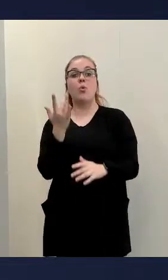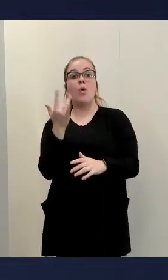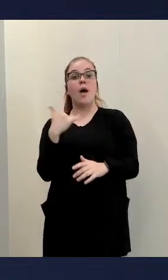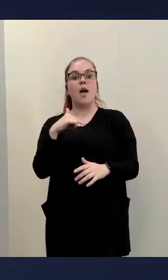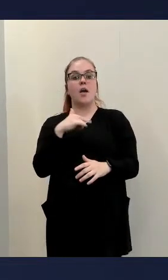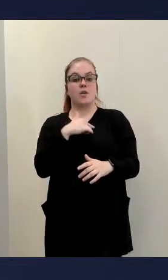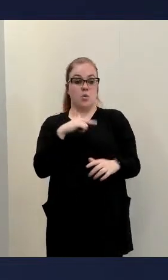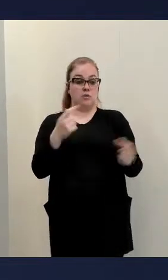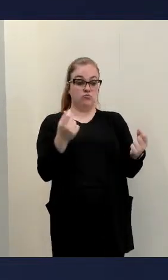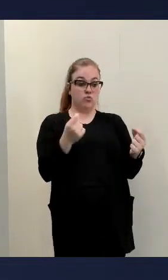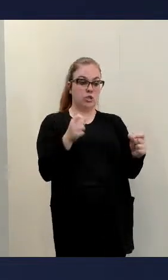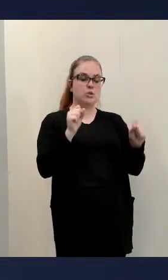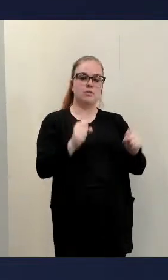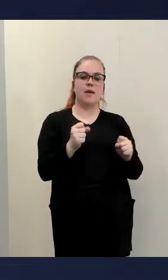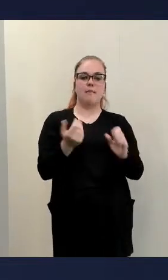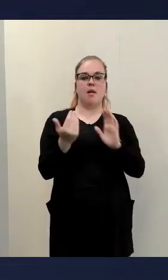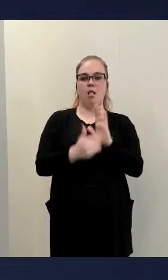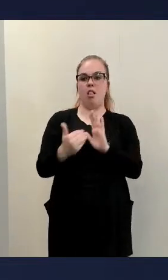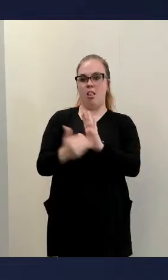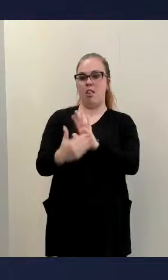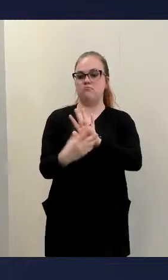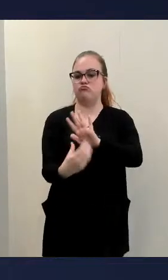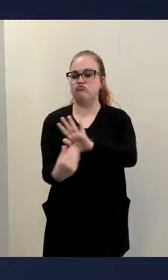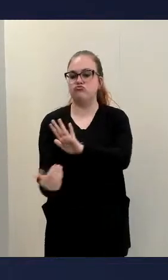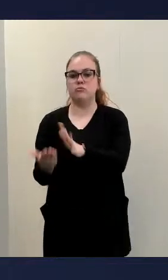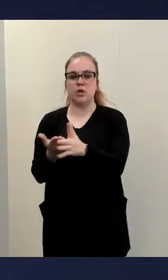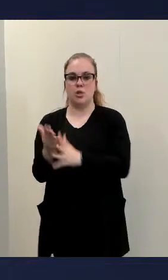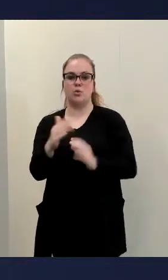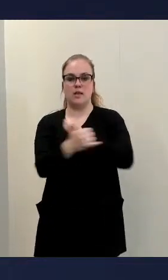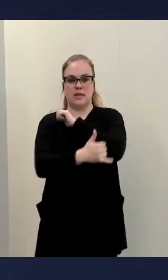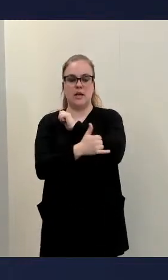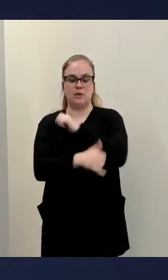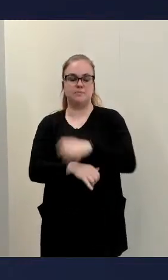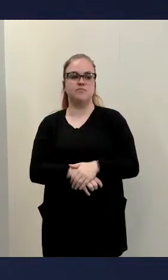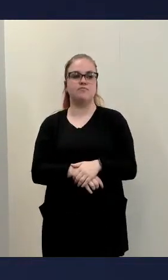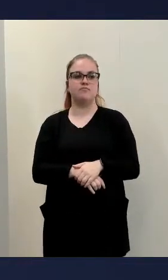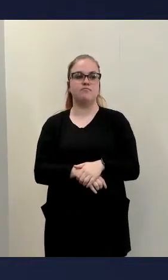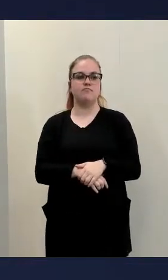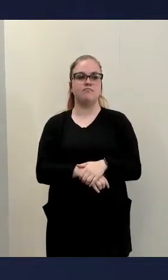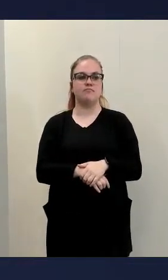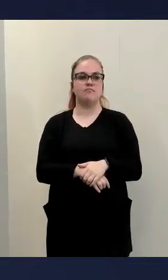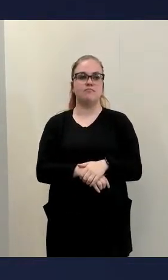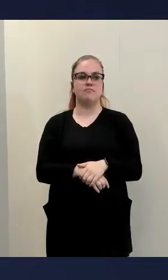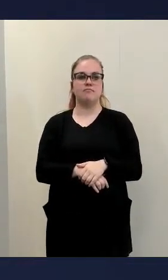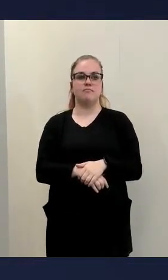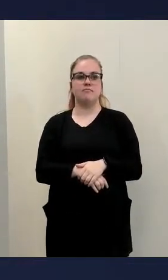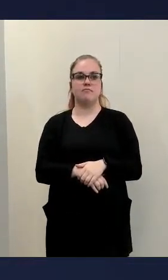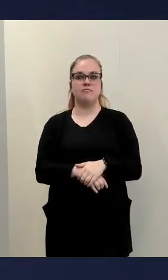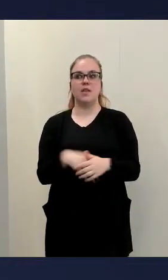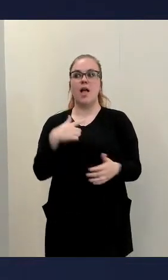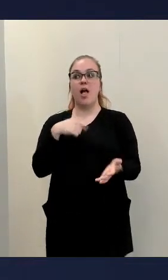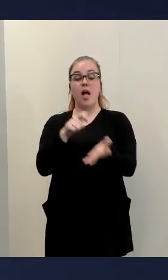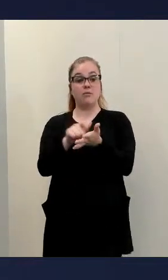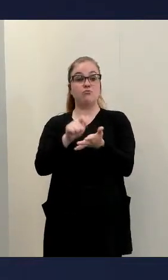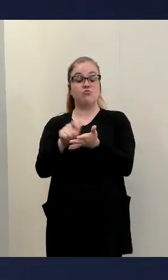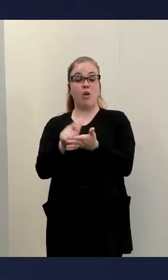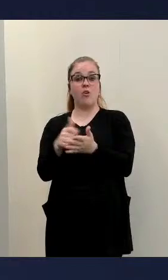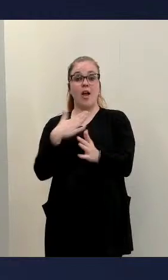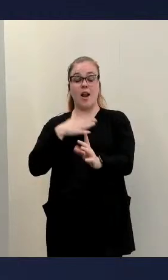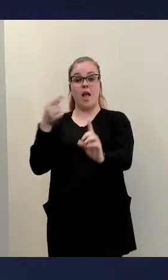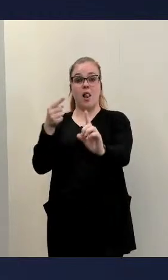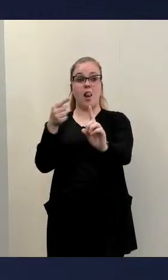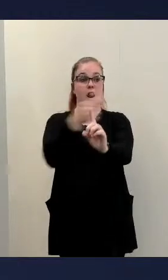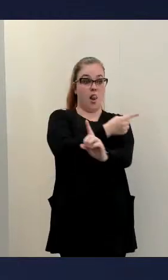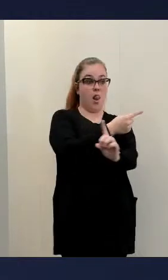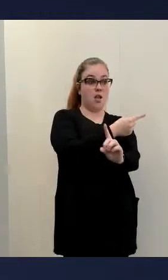and replicated throughout Erie County. I totally veered from the notes on the piece of paper, and for